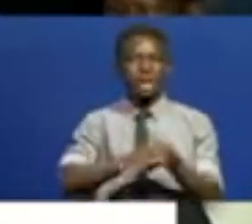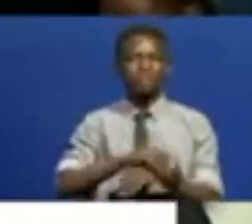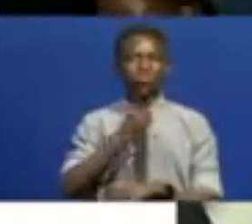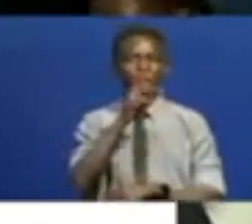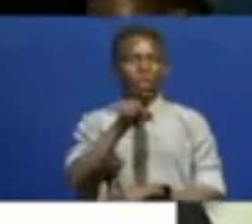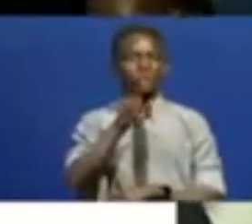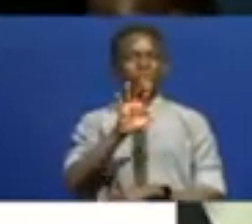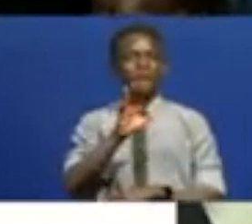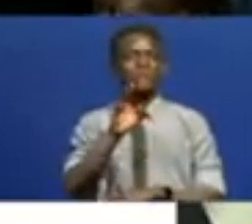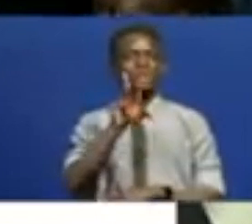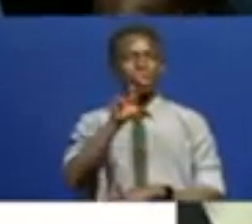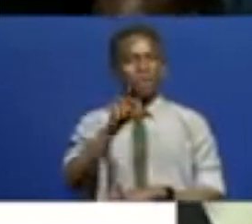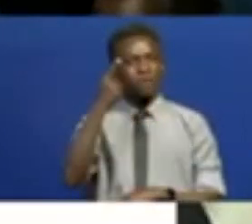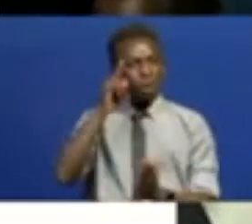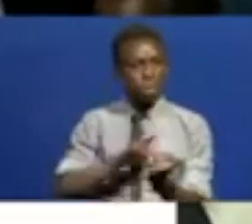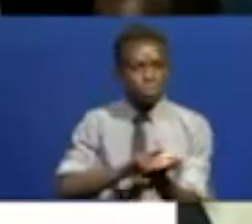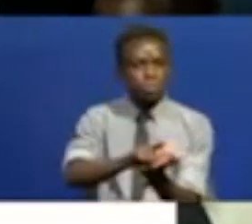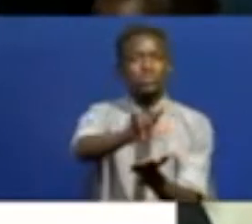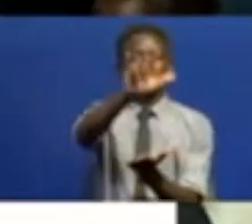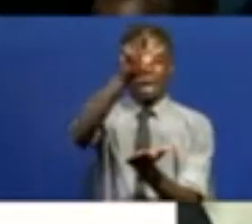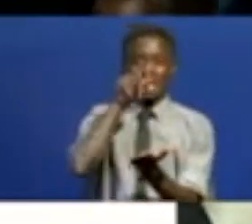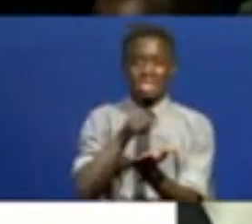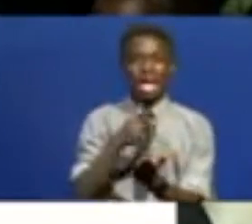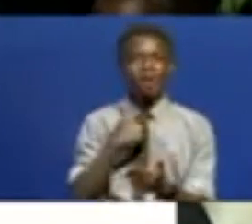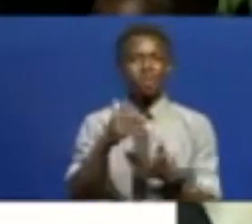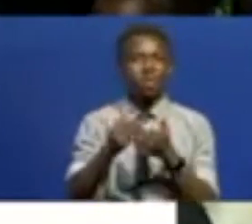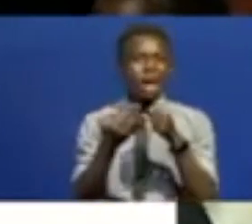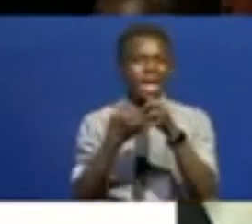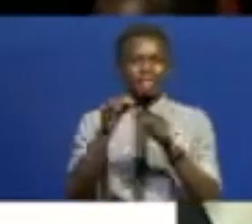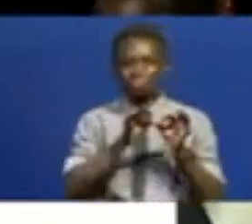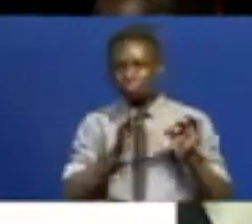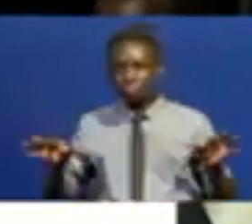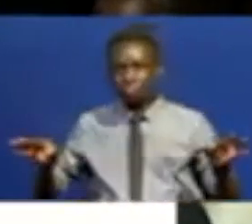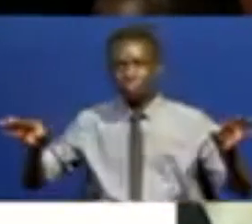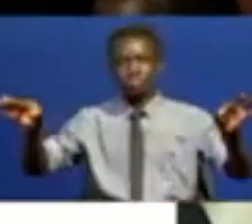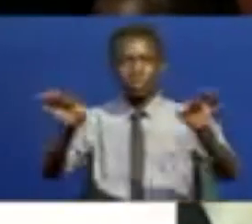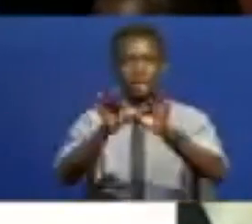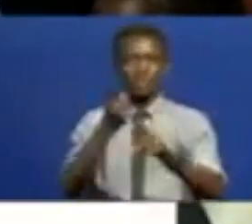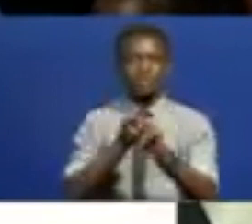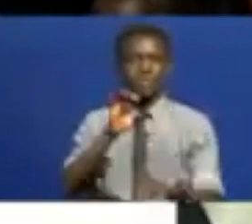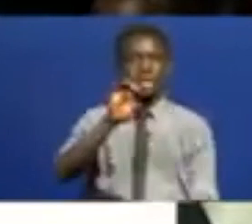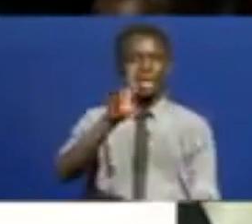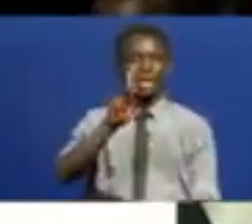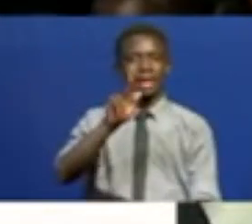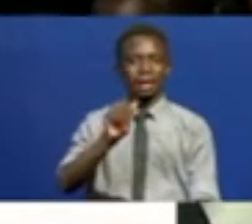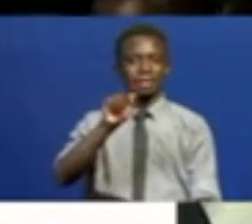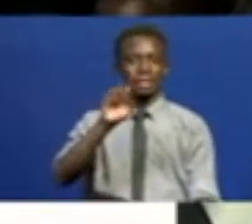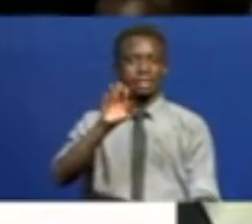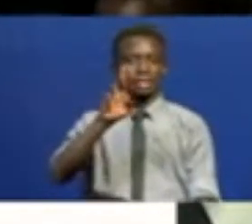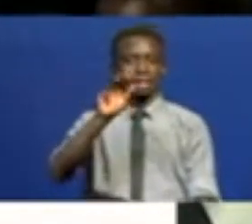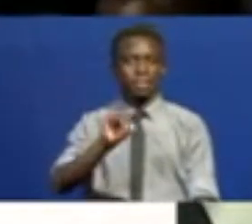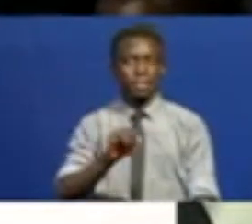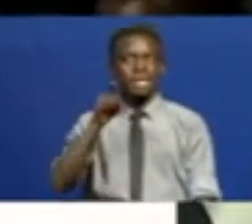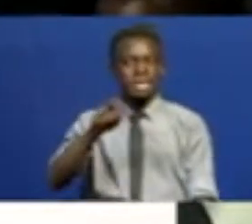runway. We will have close to 80 acres carved out of Ekaterra. And this will be the status of